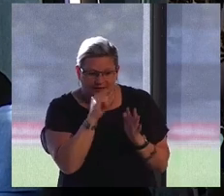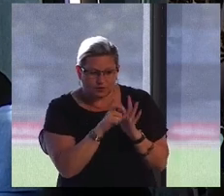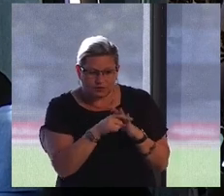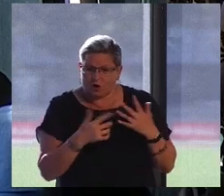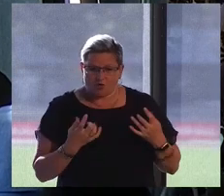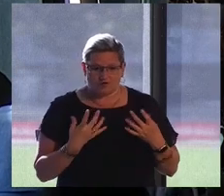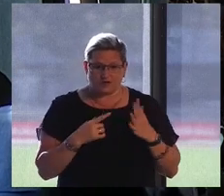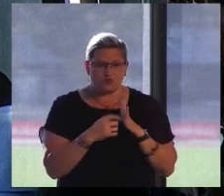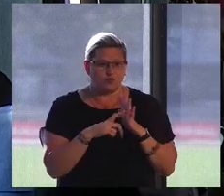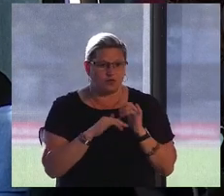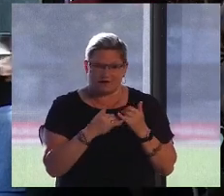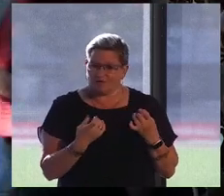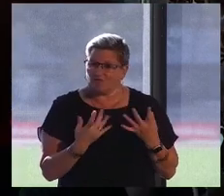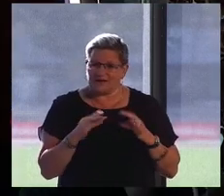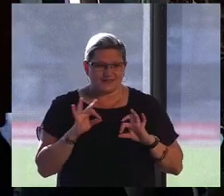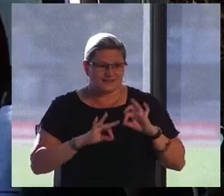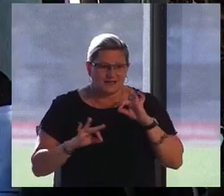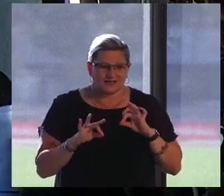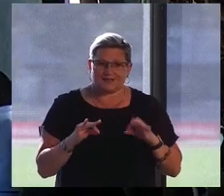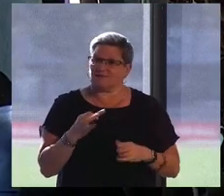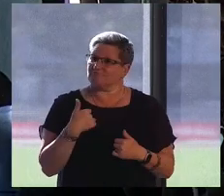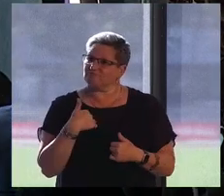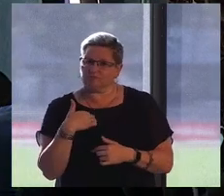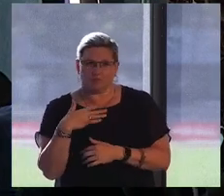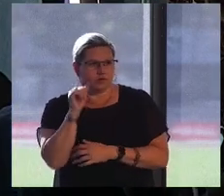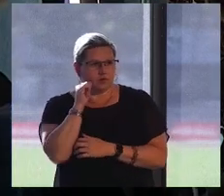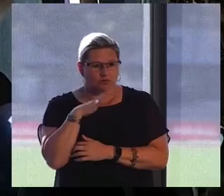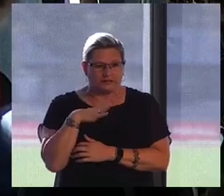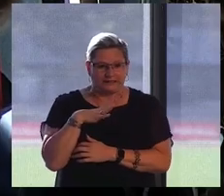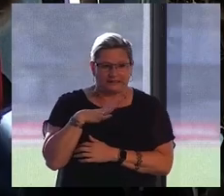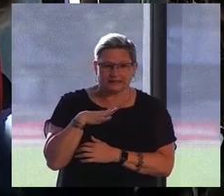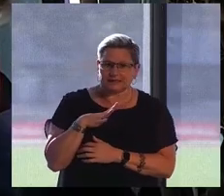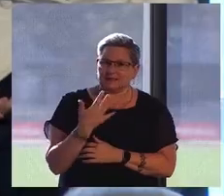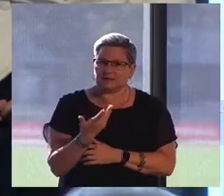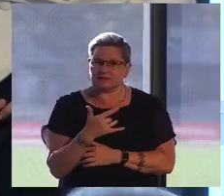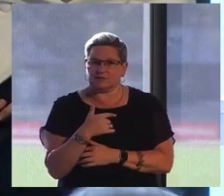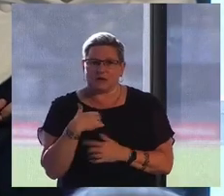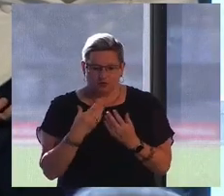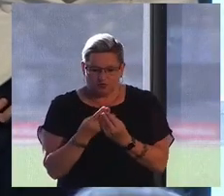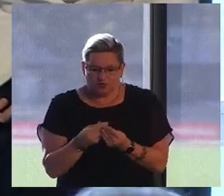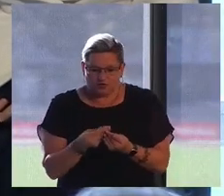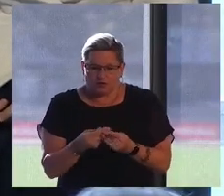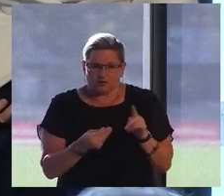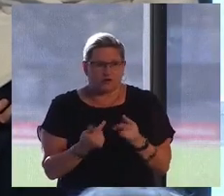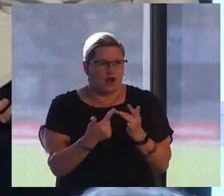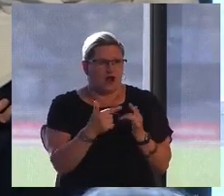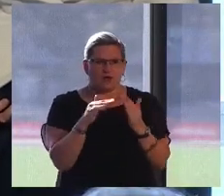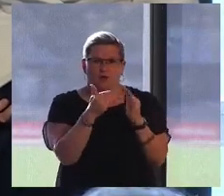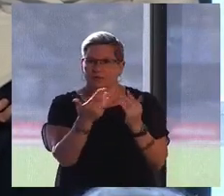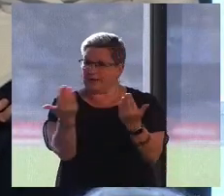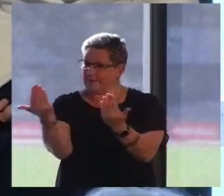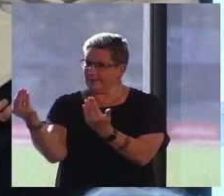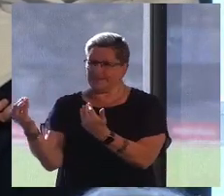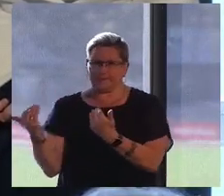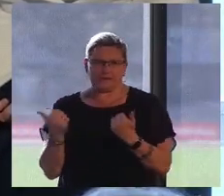the science, we've got the desire. We just need to, you know, bring the resources and the rest of the community, which goes back, I think,